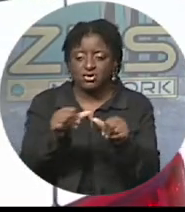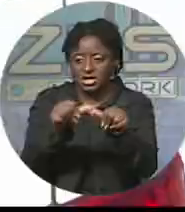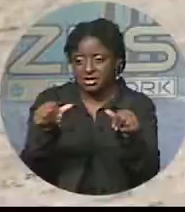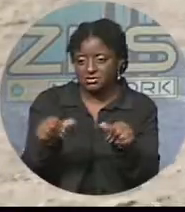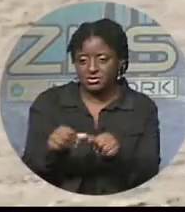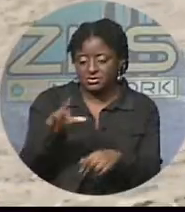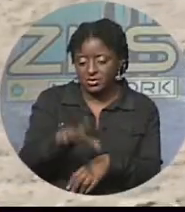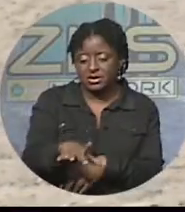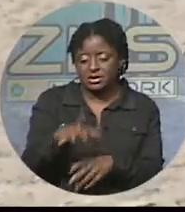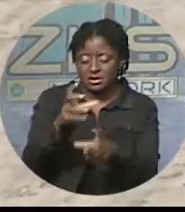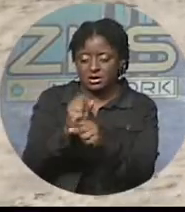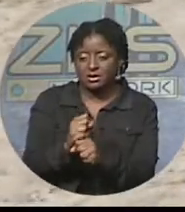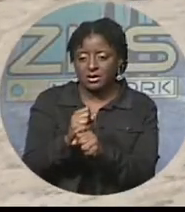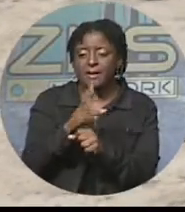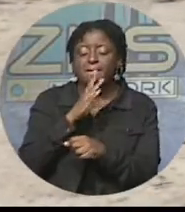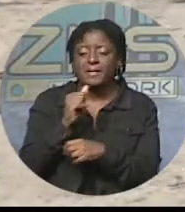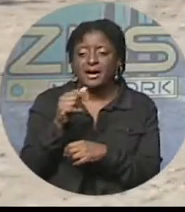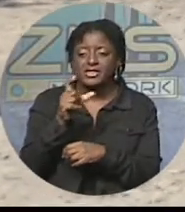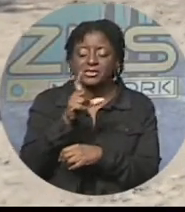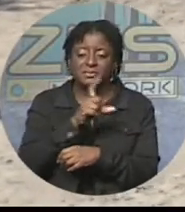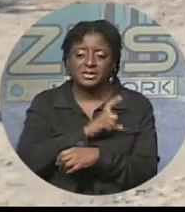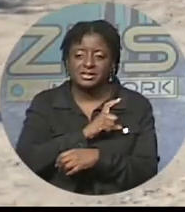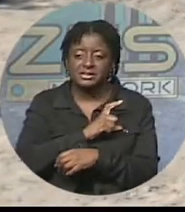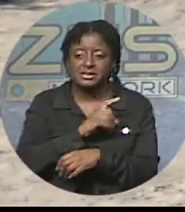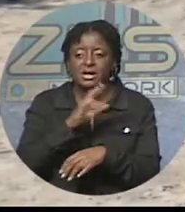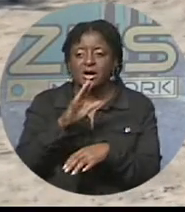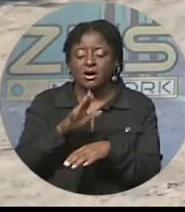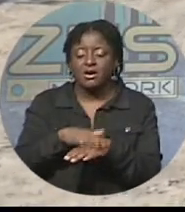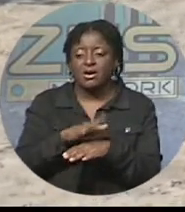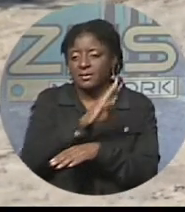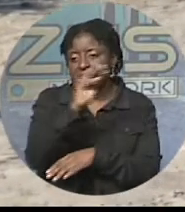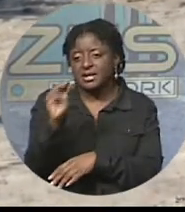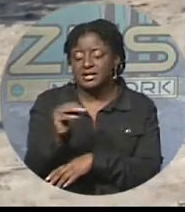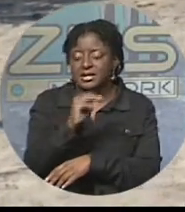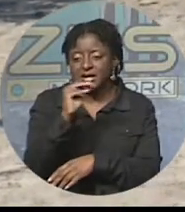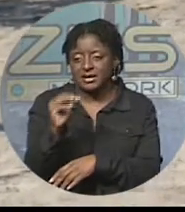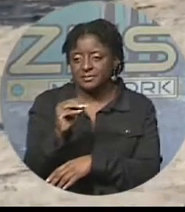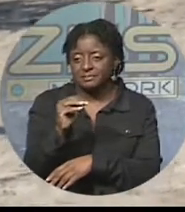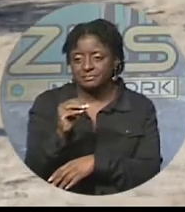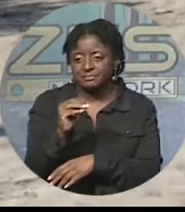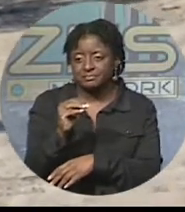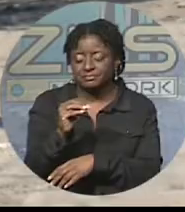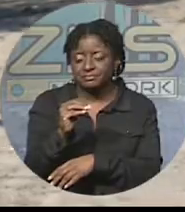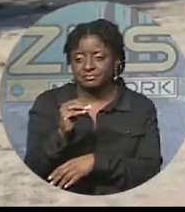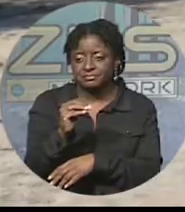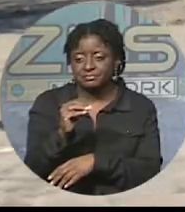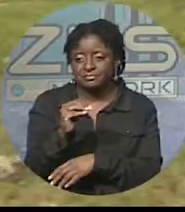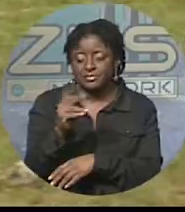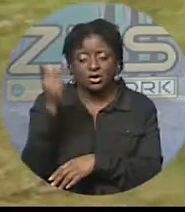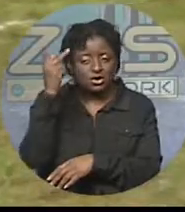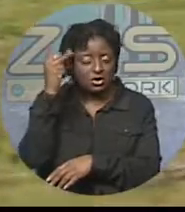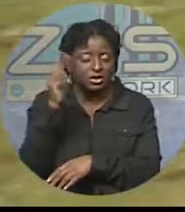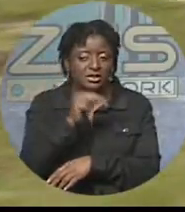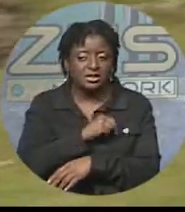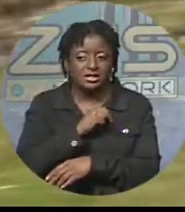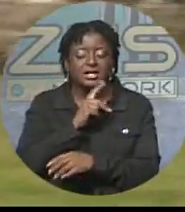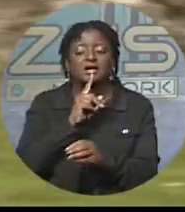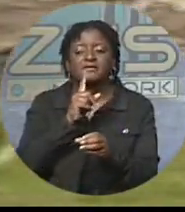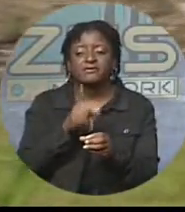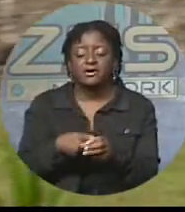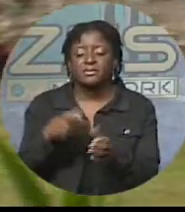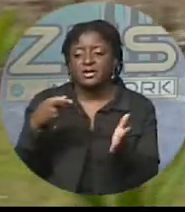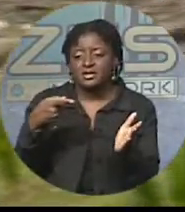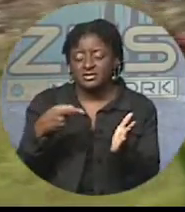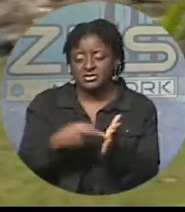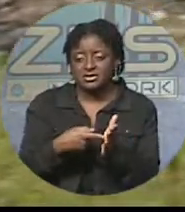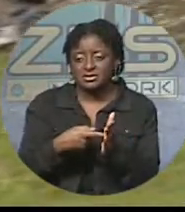officers during a four-hour raid Monday. Officer in charge of Immigration's Enforcement Unit, Kirkland Neely, confirmed this joint effort is just